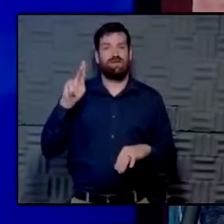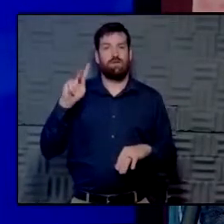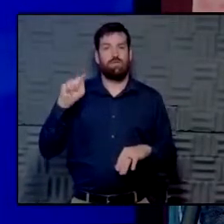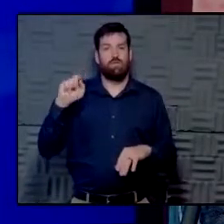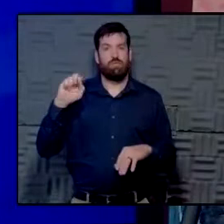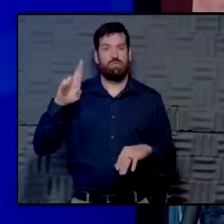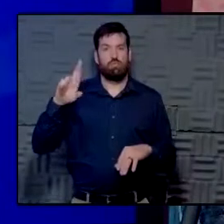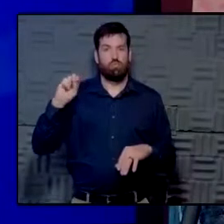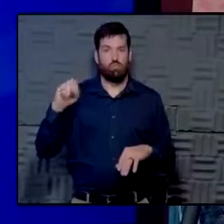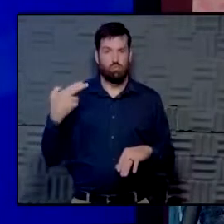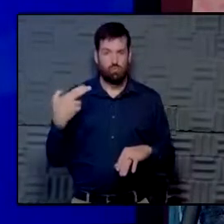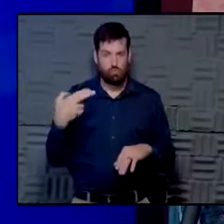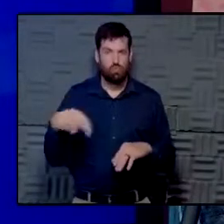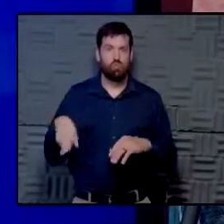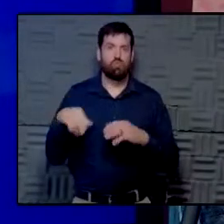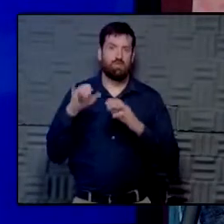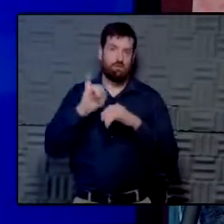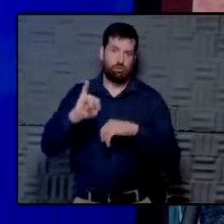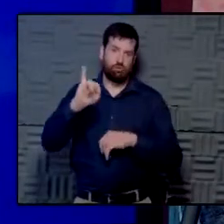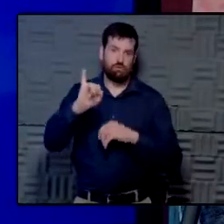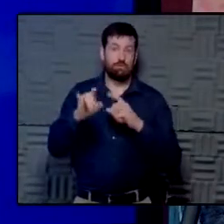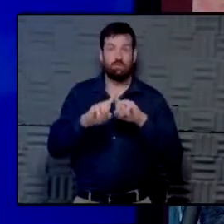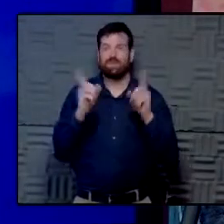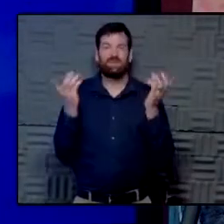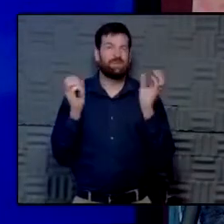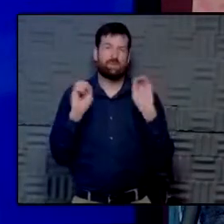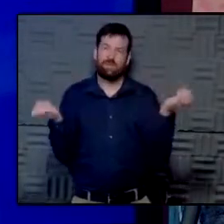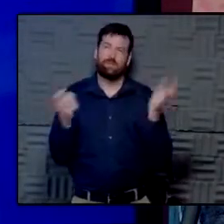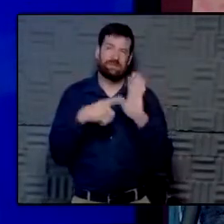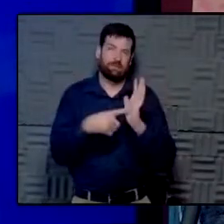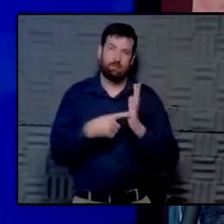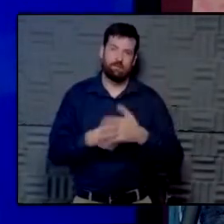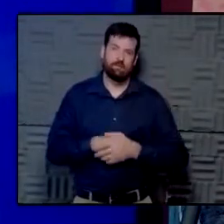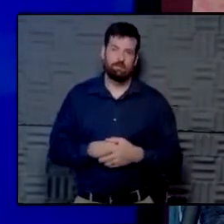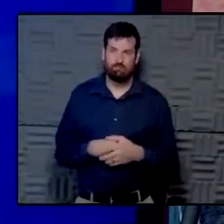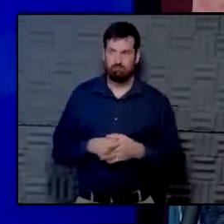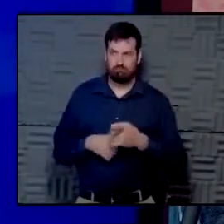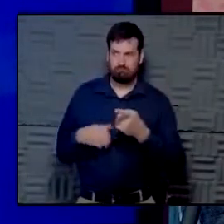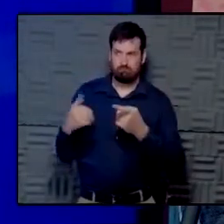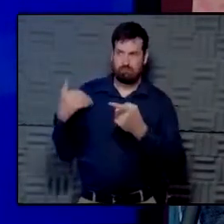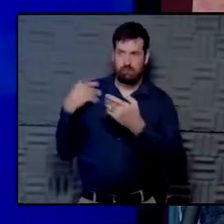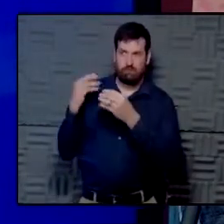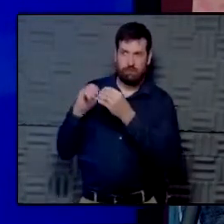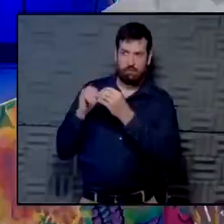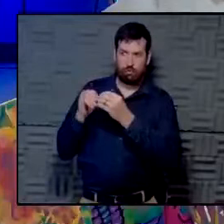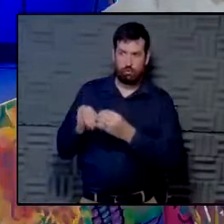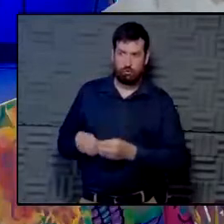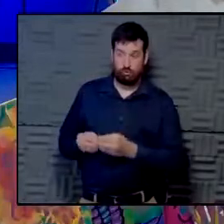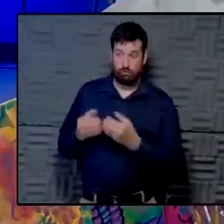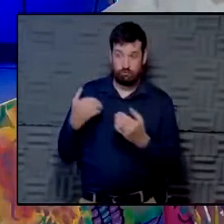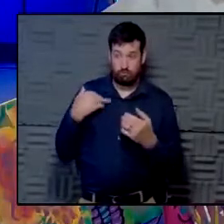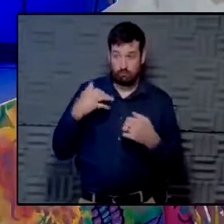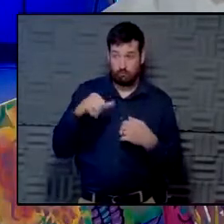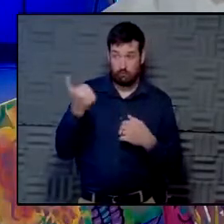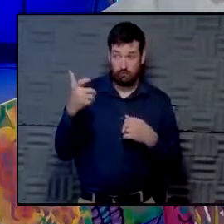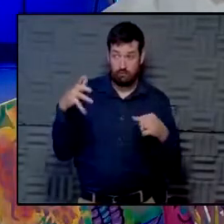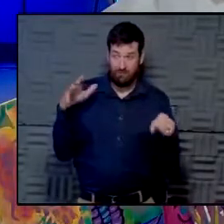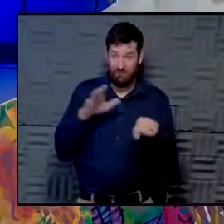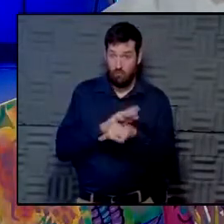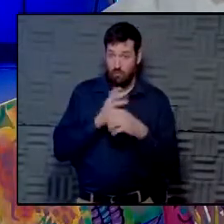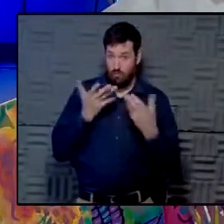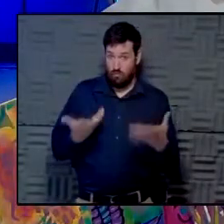infection, but was asymptomatic. And then I don't know, you have it right in front of you, if there was anyone else who had